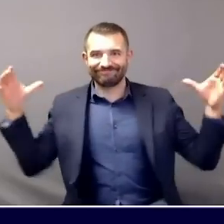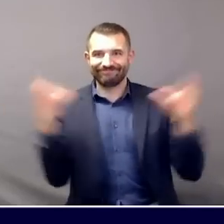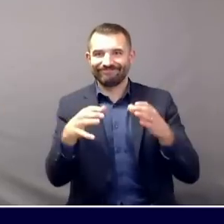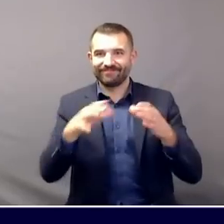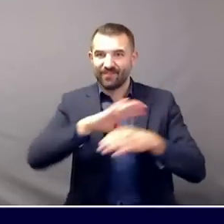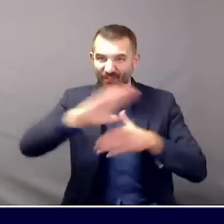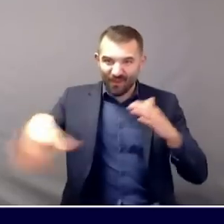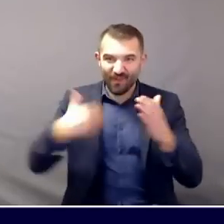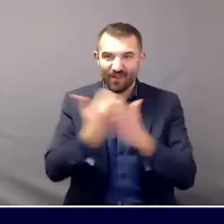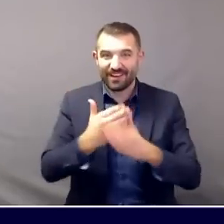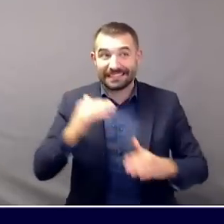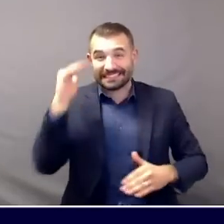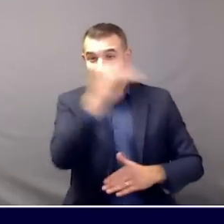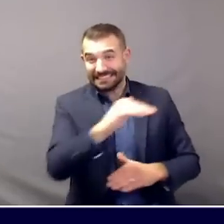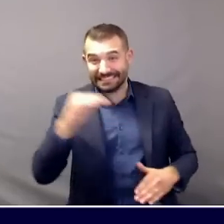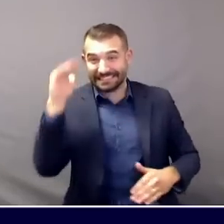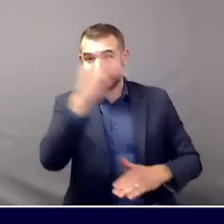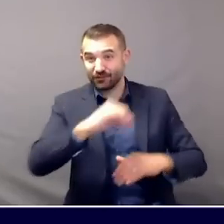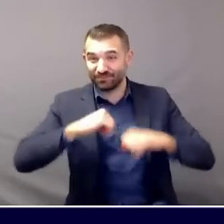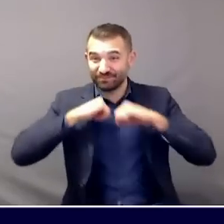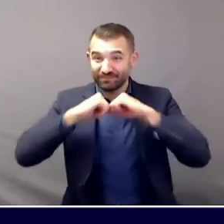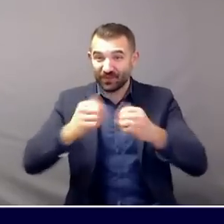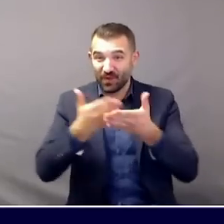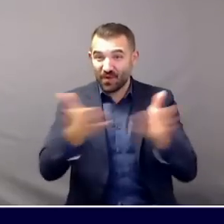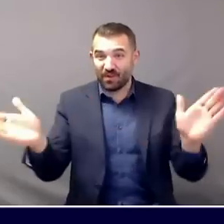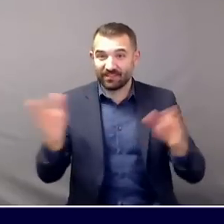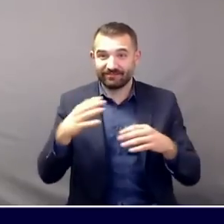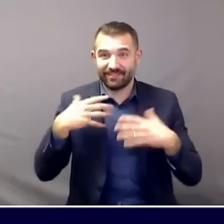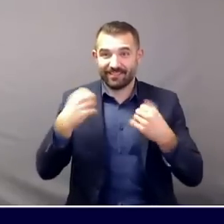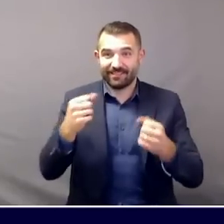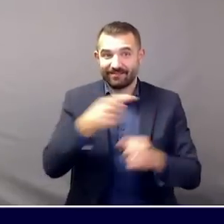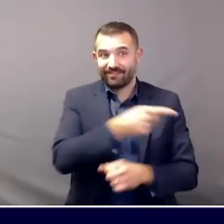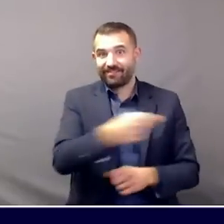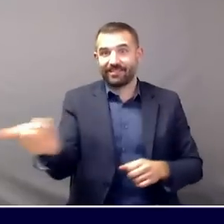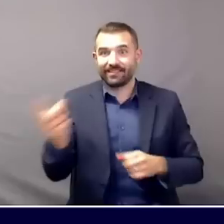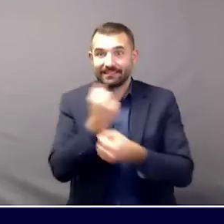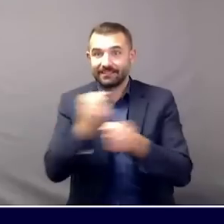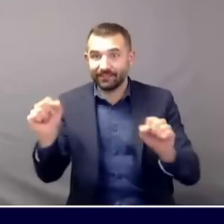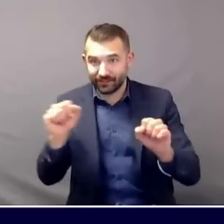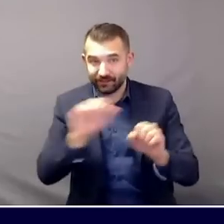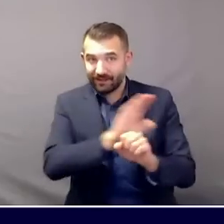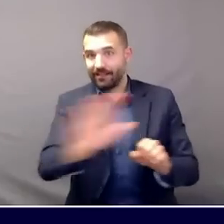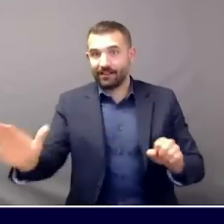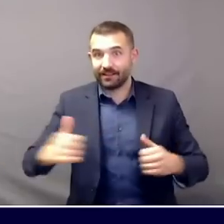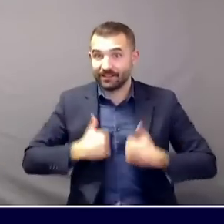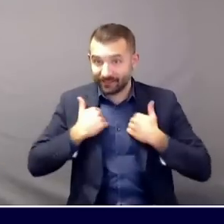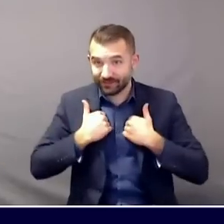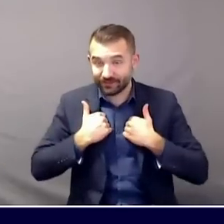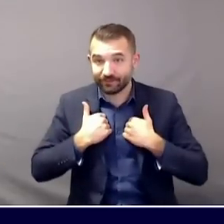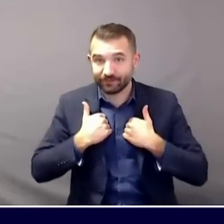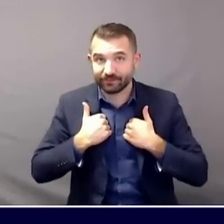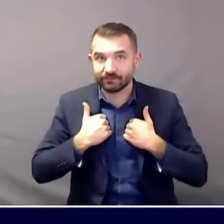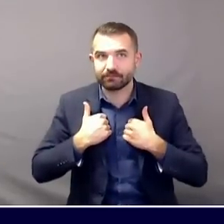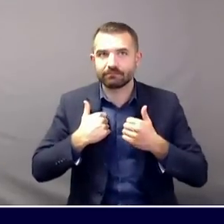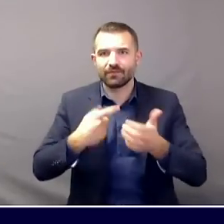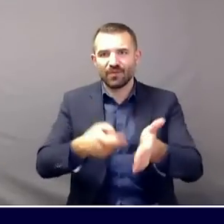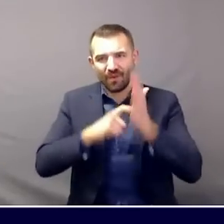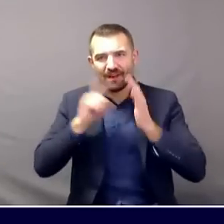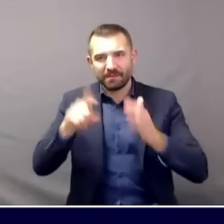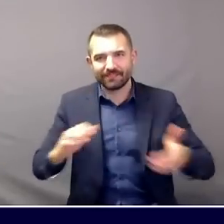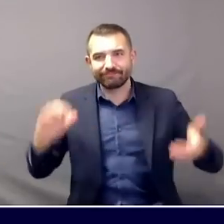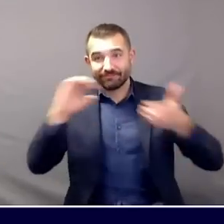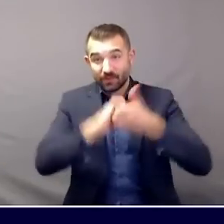and lives of the people. It's about Congress and the administration becoming a partner and helping us get through this pandemic.